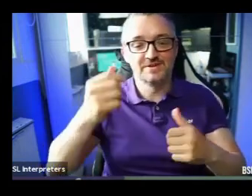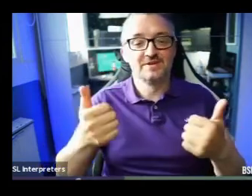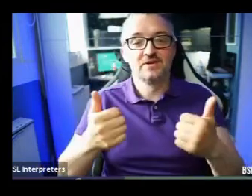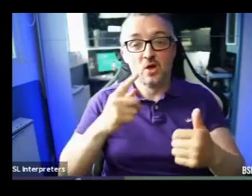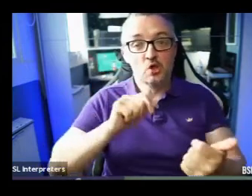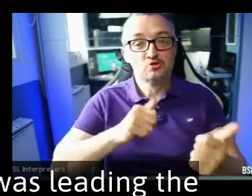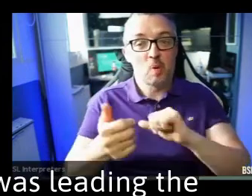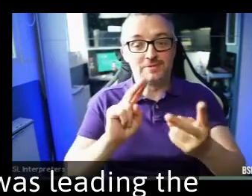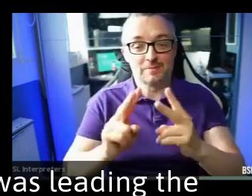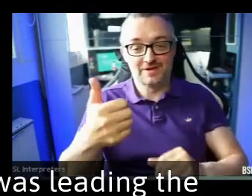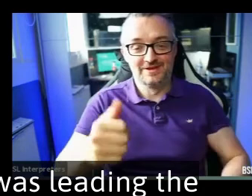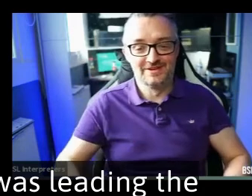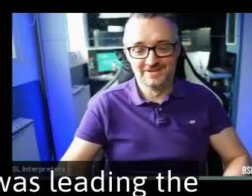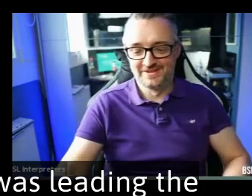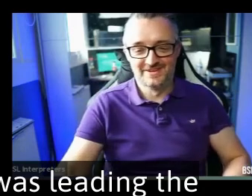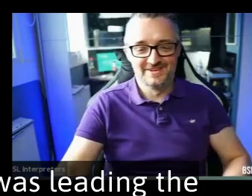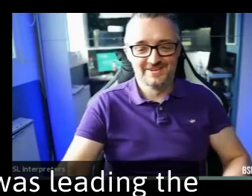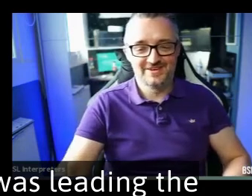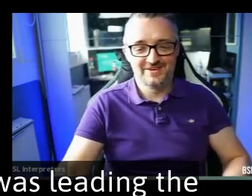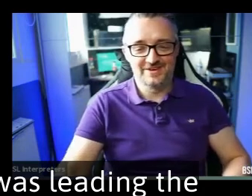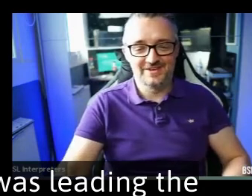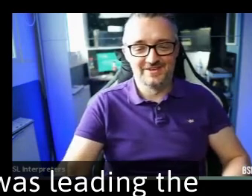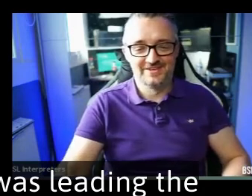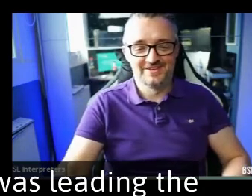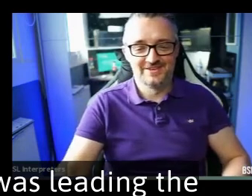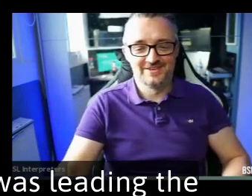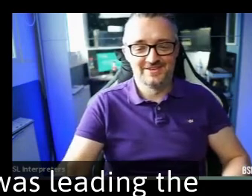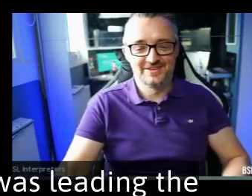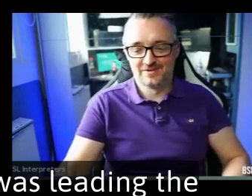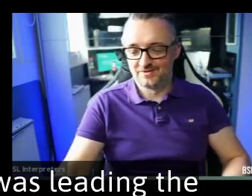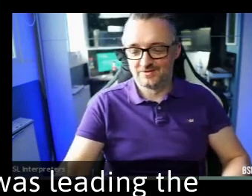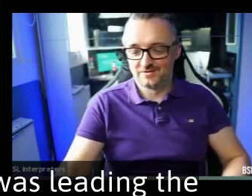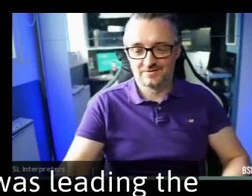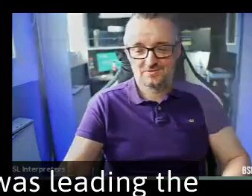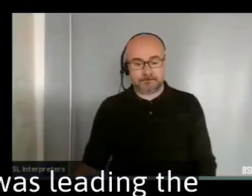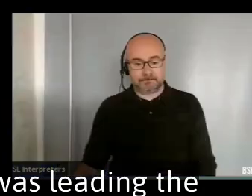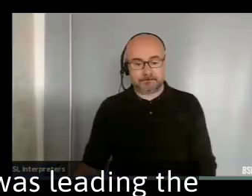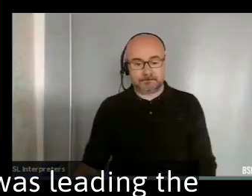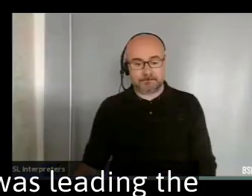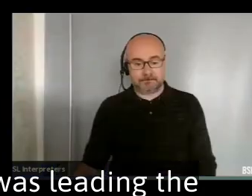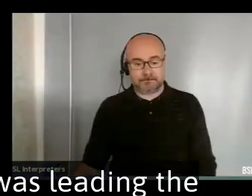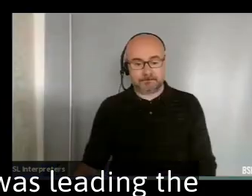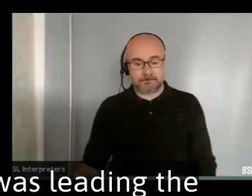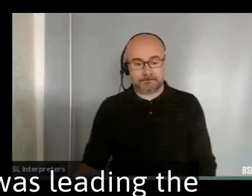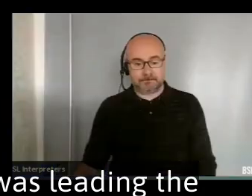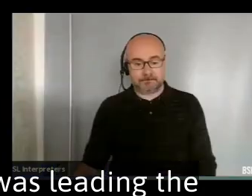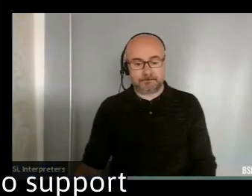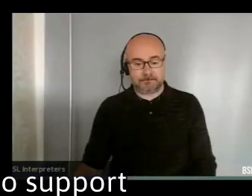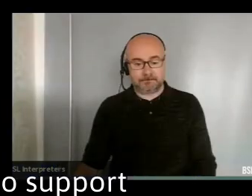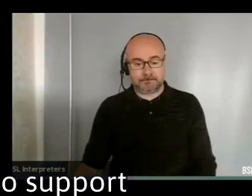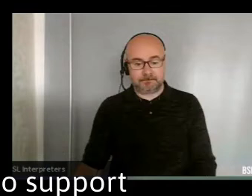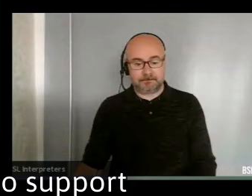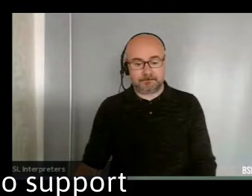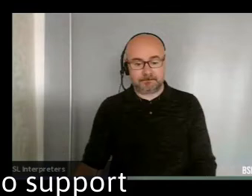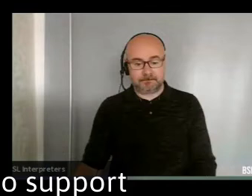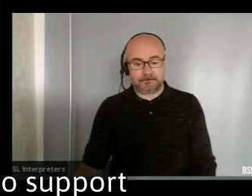this a few years ago now. We were very fortunate. Craig Ritchie was leading the Centre for Dementia Prevention at Edinburgh University. And